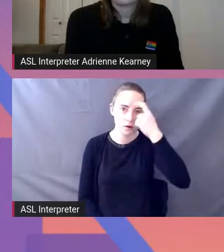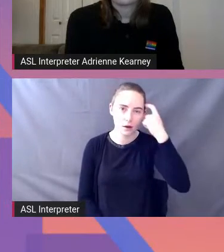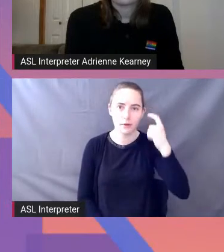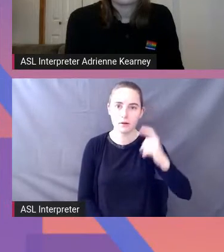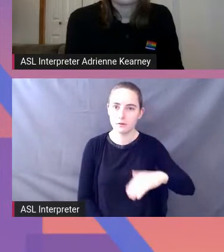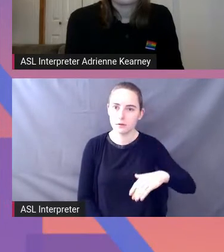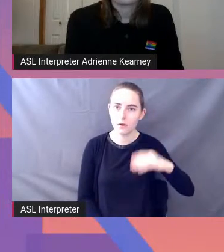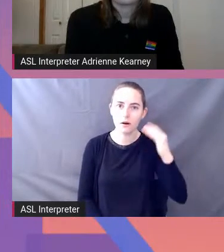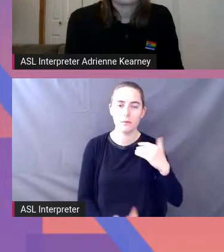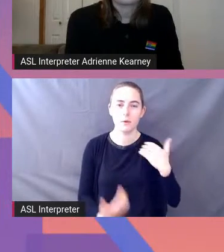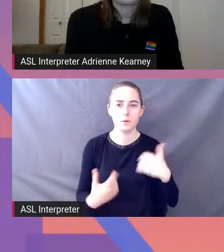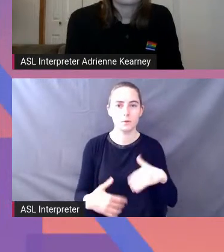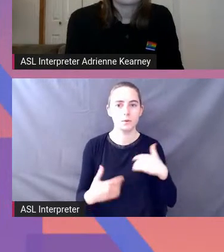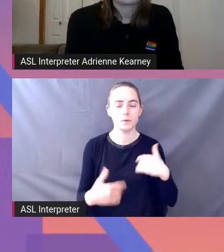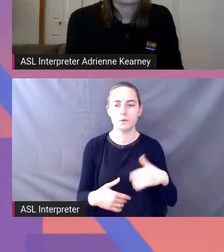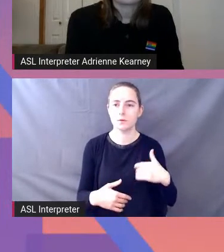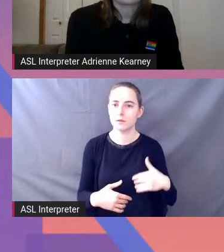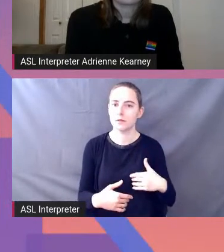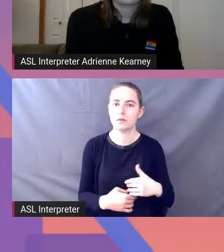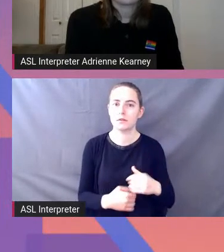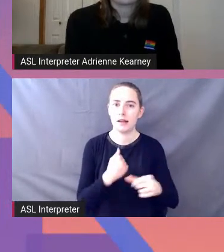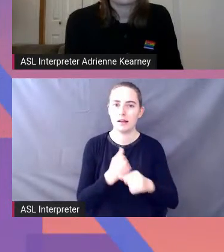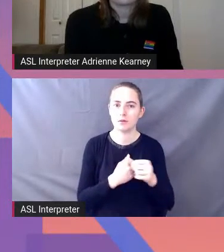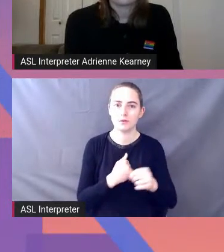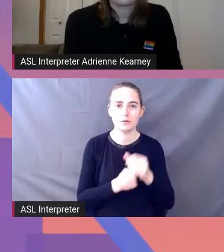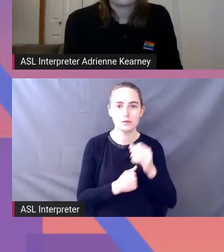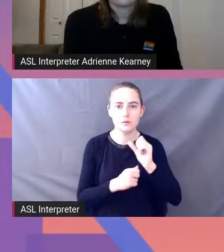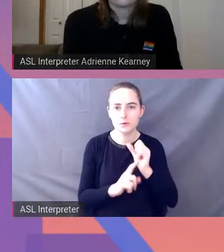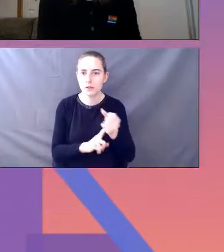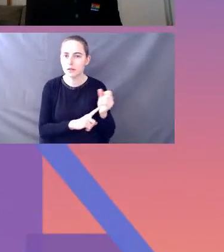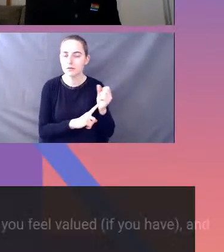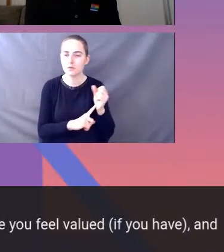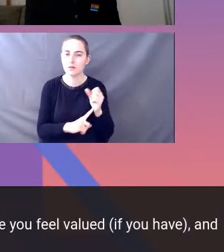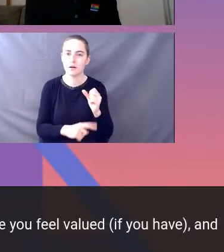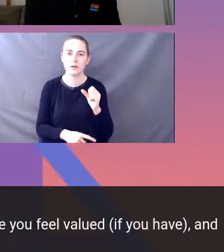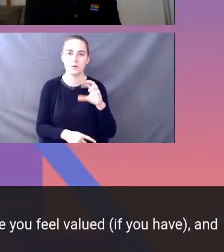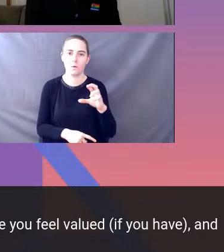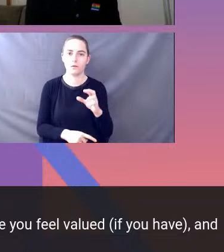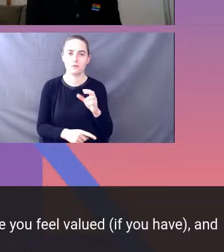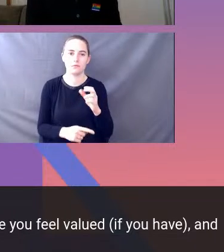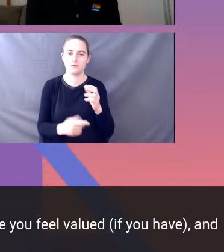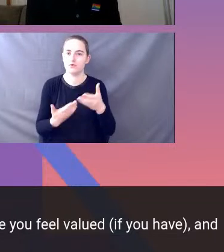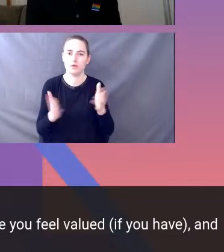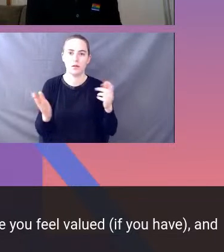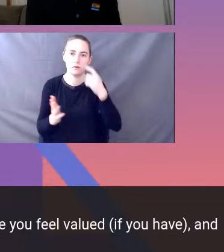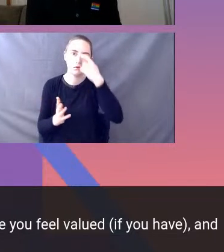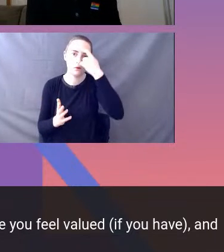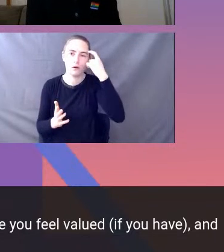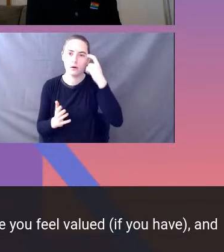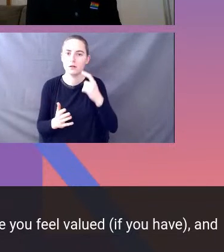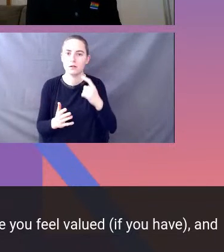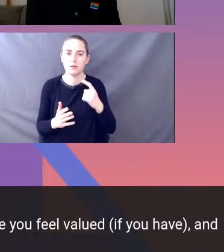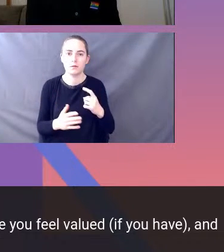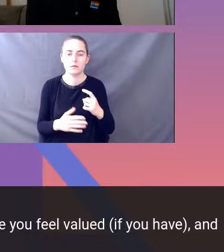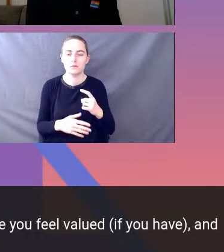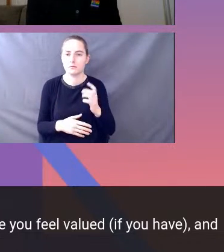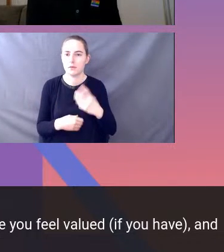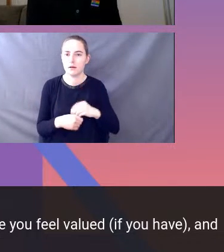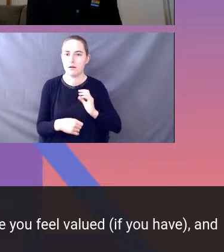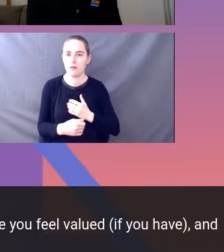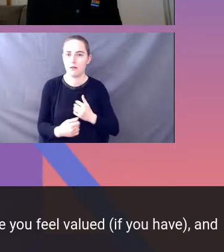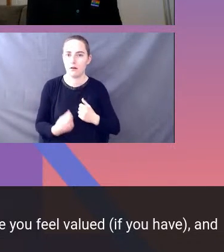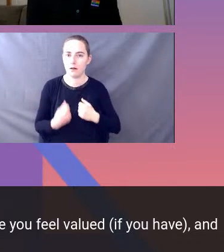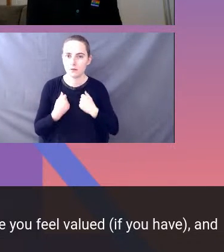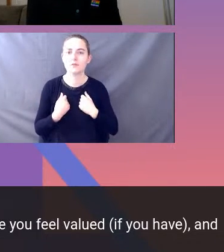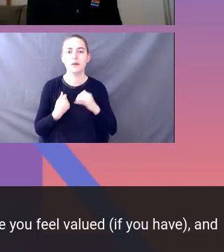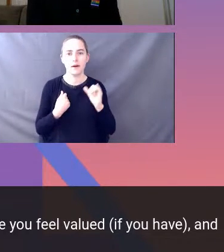And children, you watch kids, they're taught. It's education. You can't escape education. Even if you didn't want to go to college, even